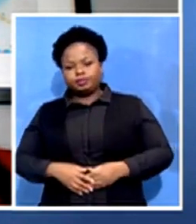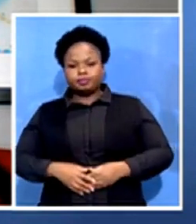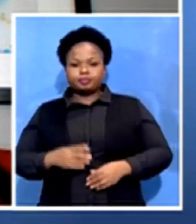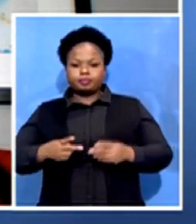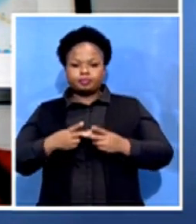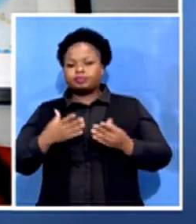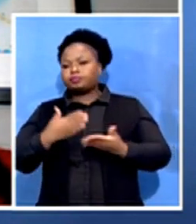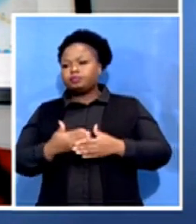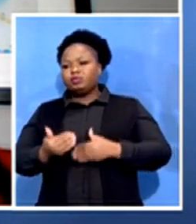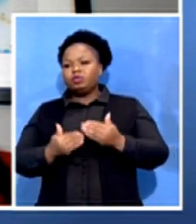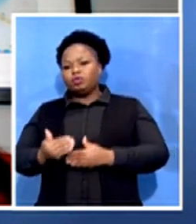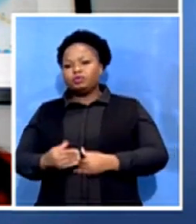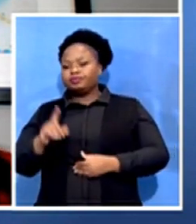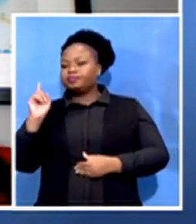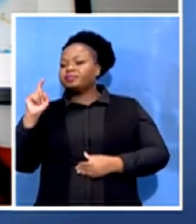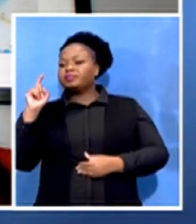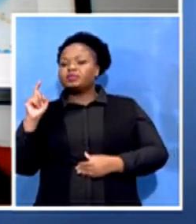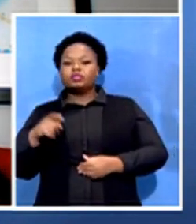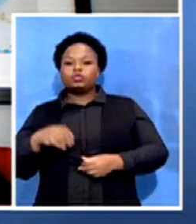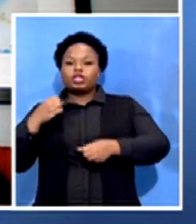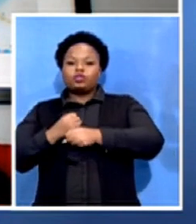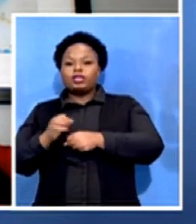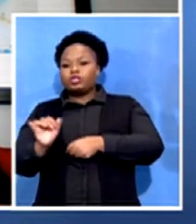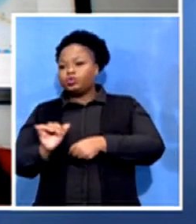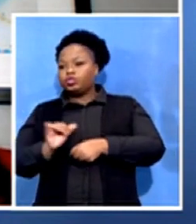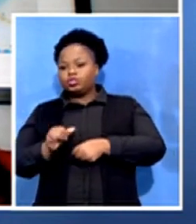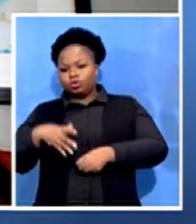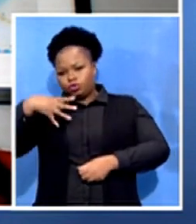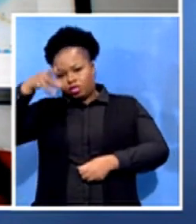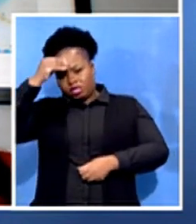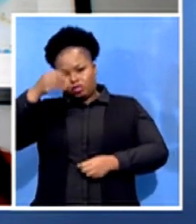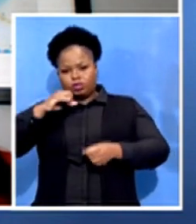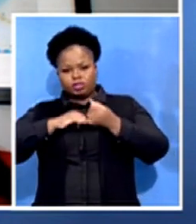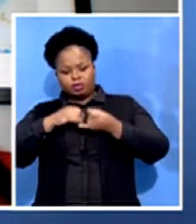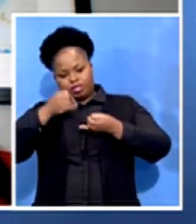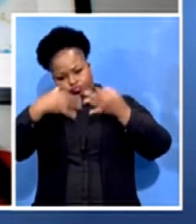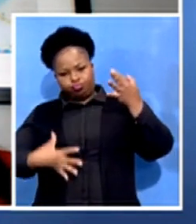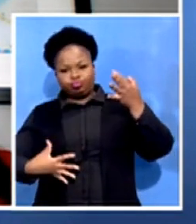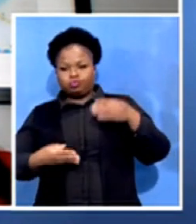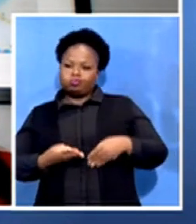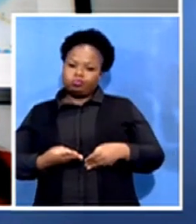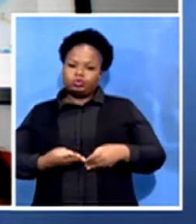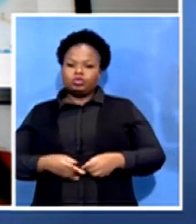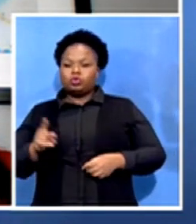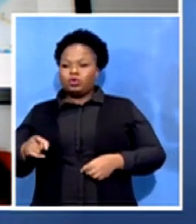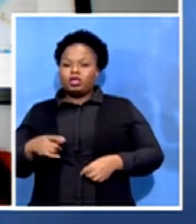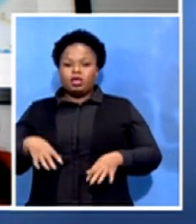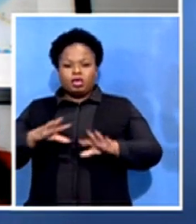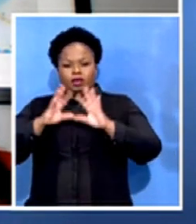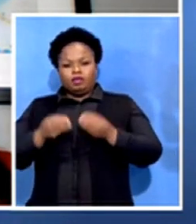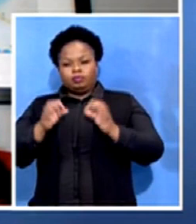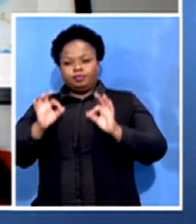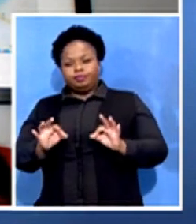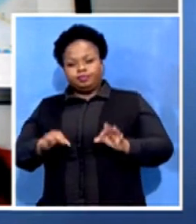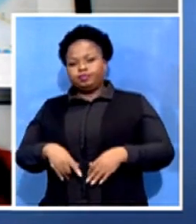that you're needing to learn, and then the subjects are all listed there for you. So it's very laid out, it's user-friendly, and that's our goal as well